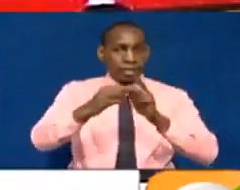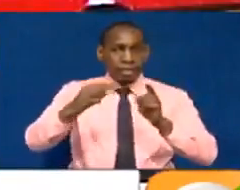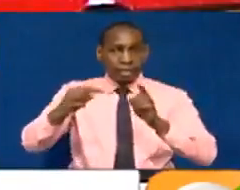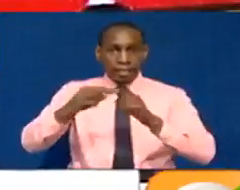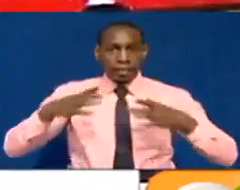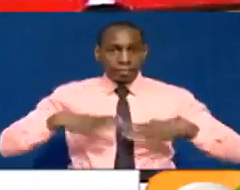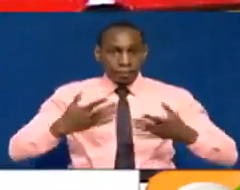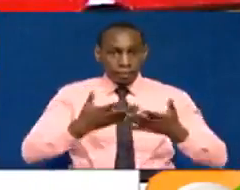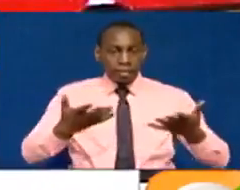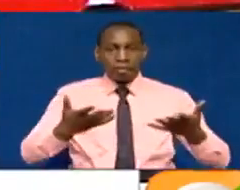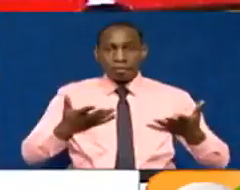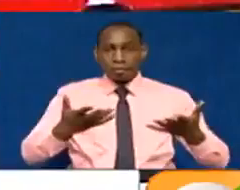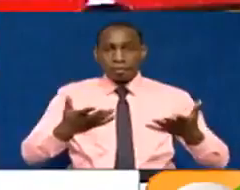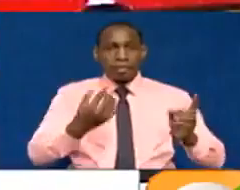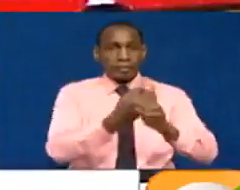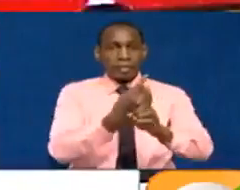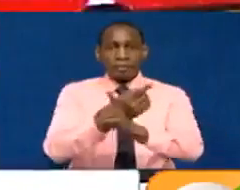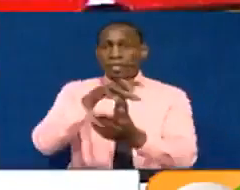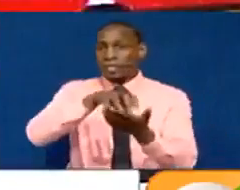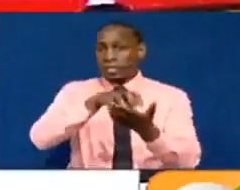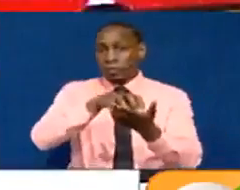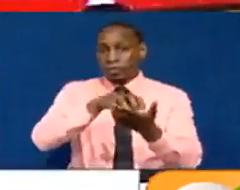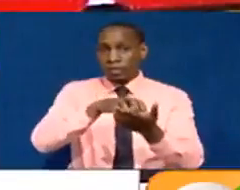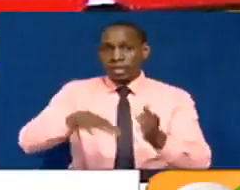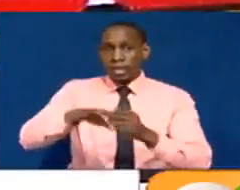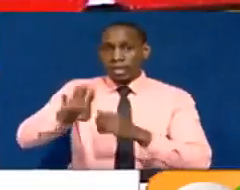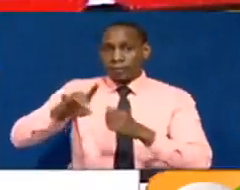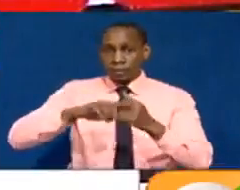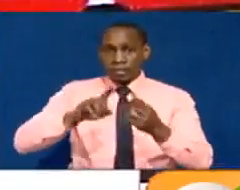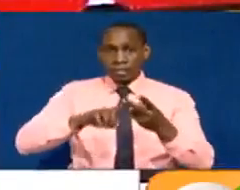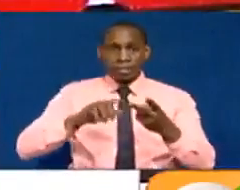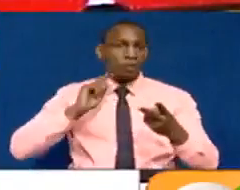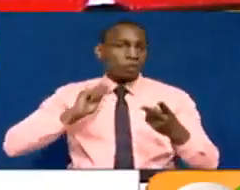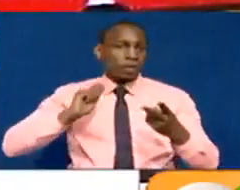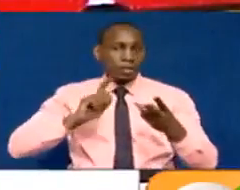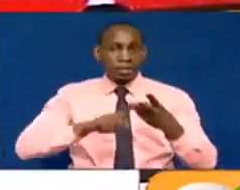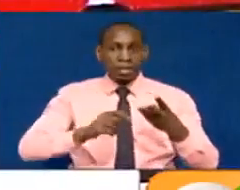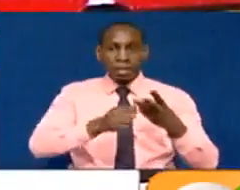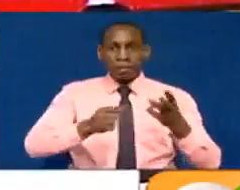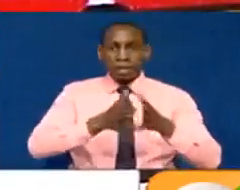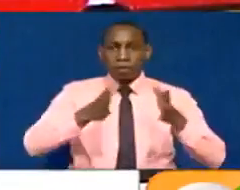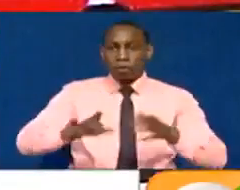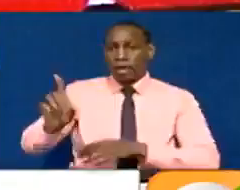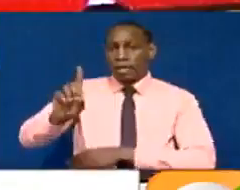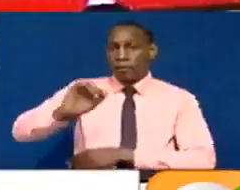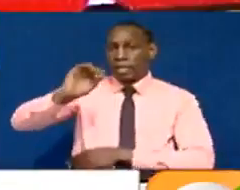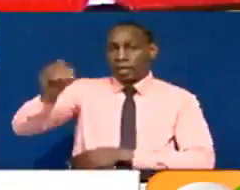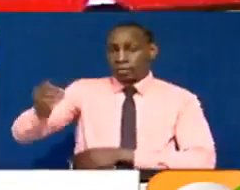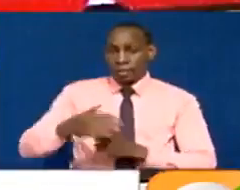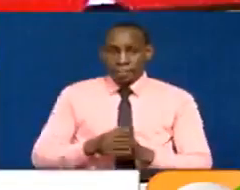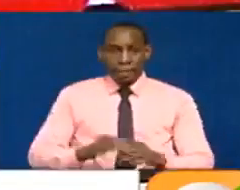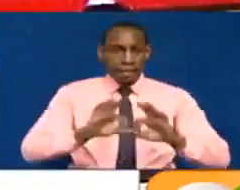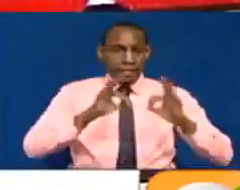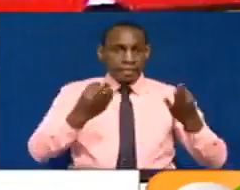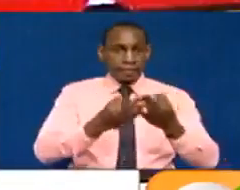the people in separate incidents in Kawangware, Kariakor and Mlango Kubwa in Nairobi County.